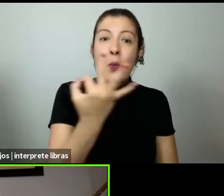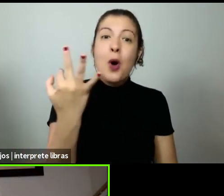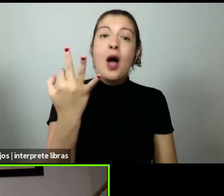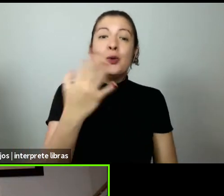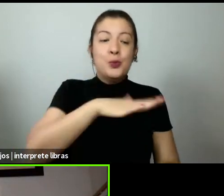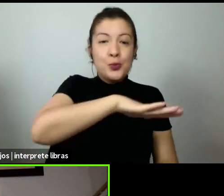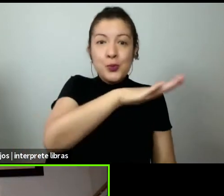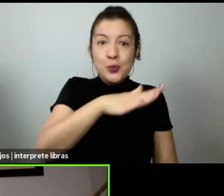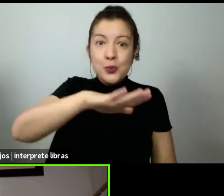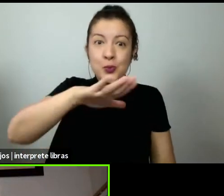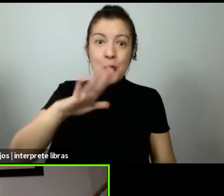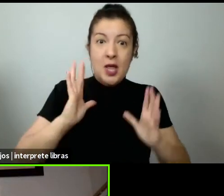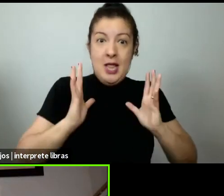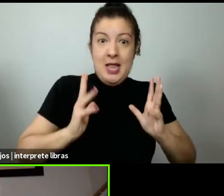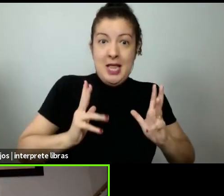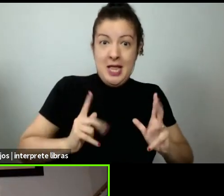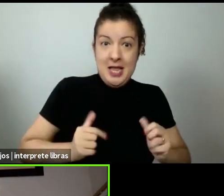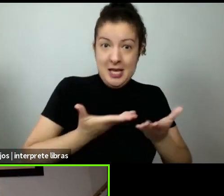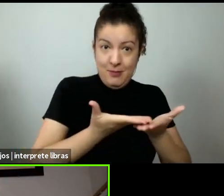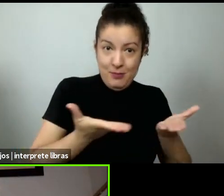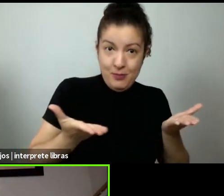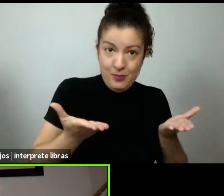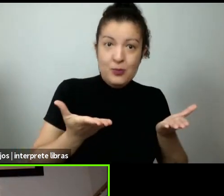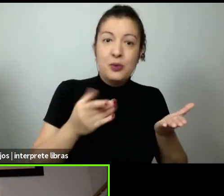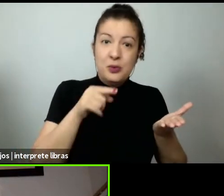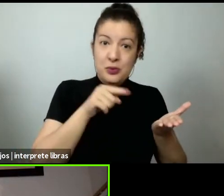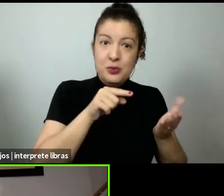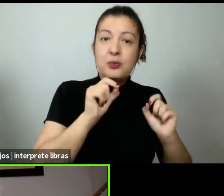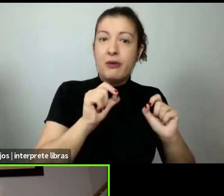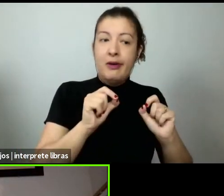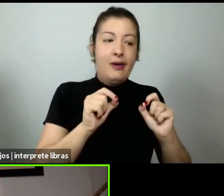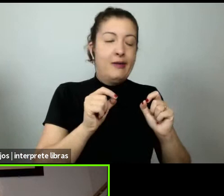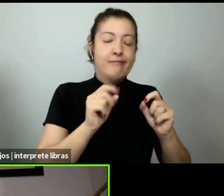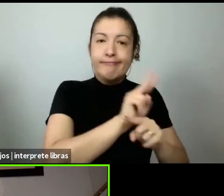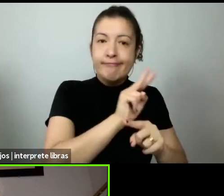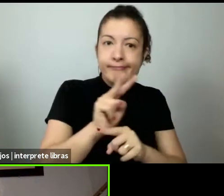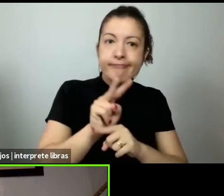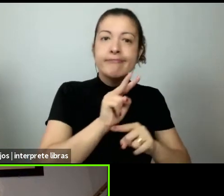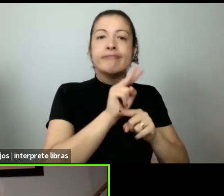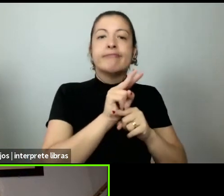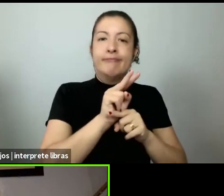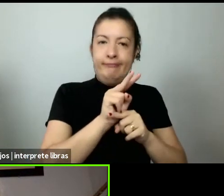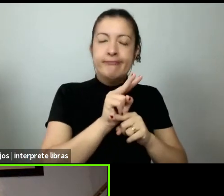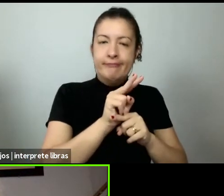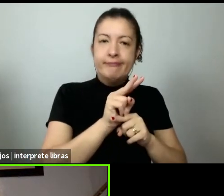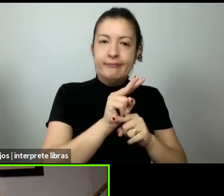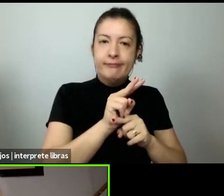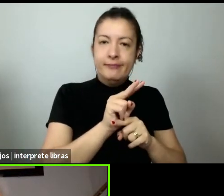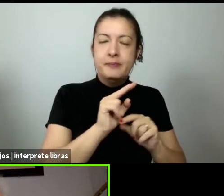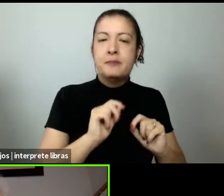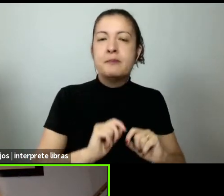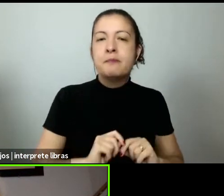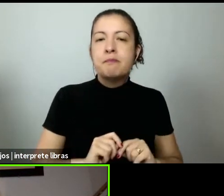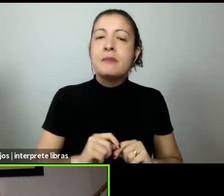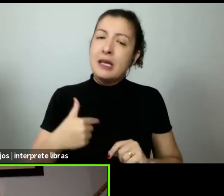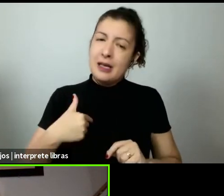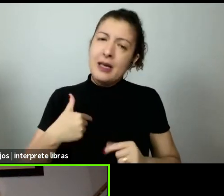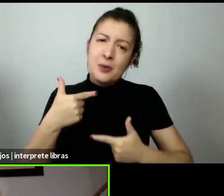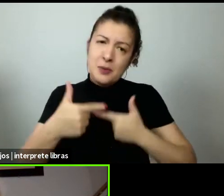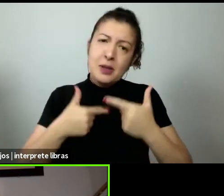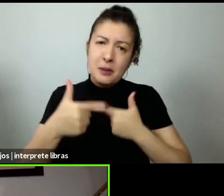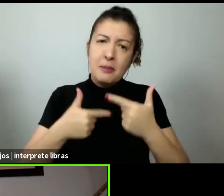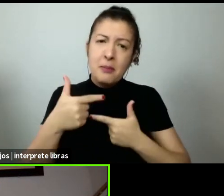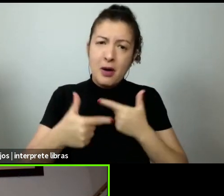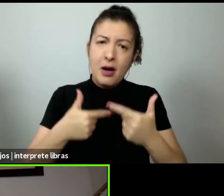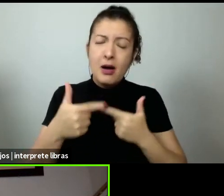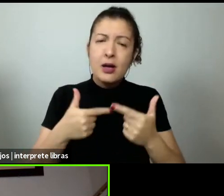are economists who are working to try to put numbers to those things that we, you know, many of us here